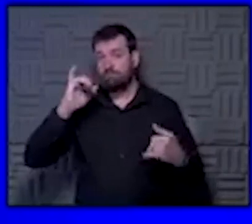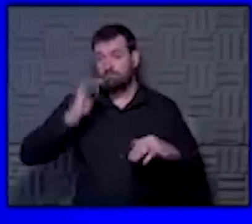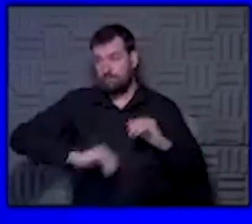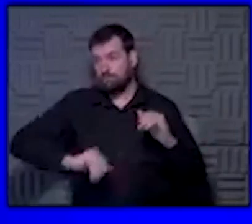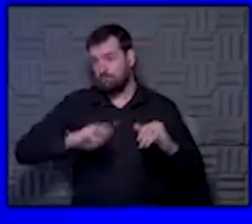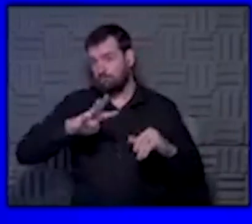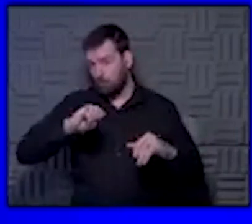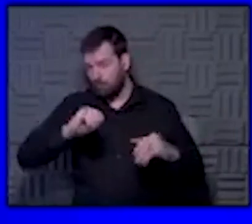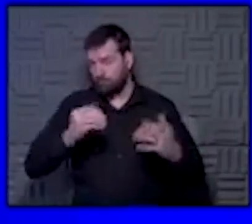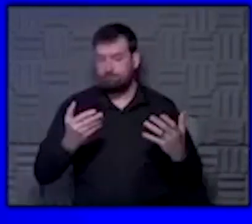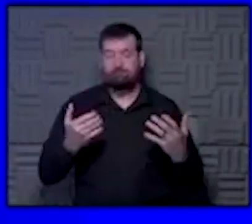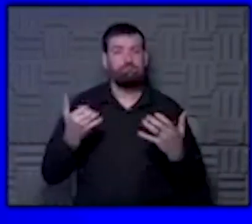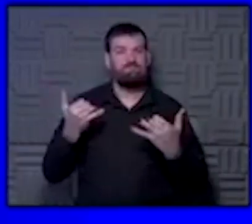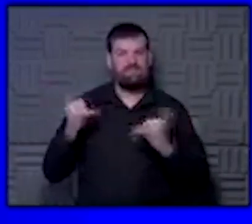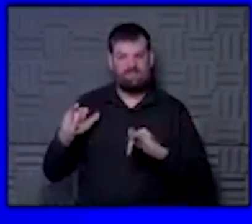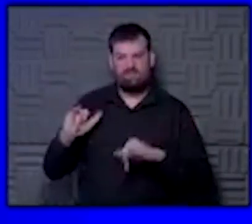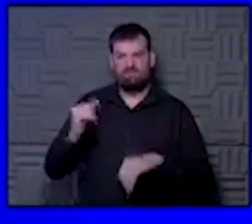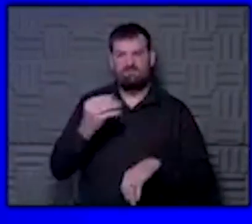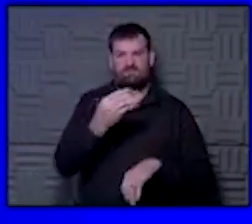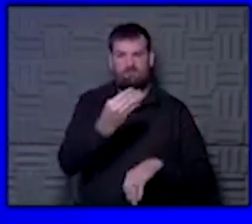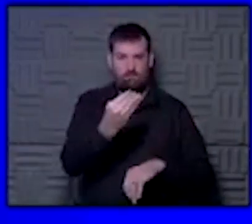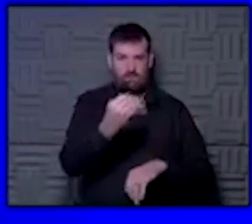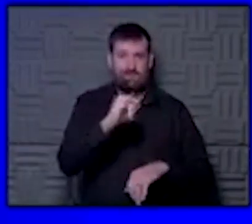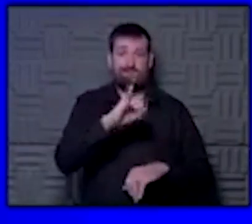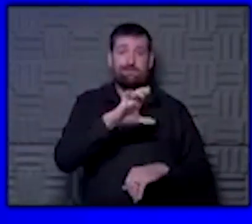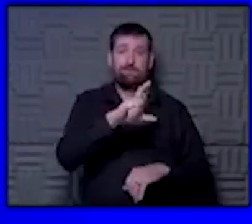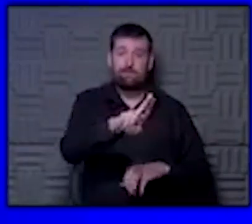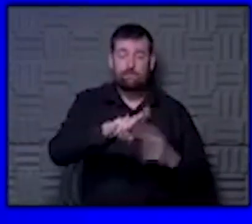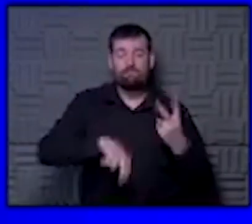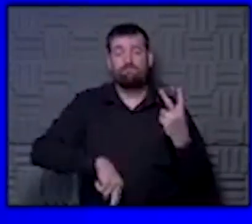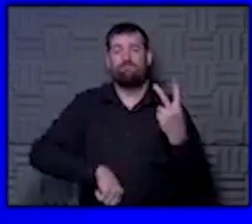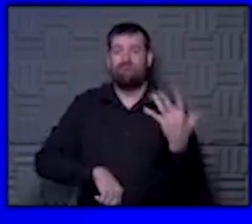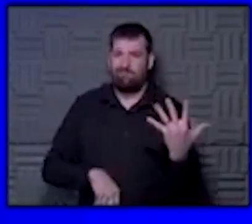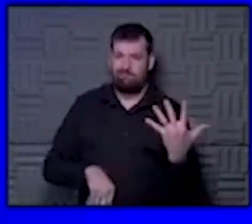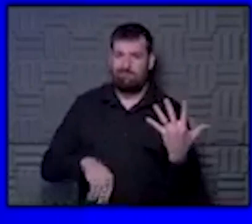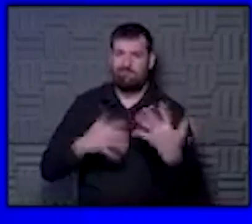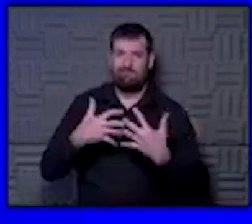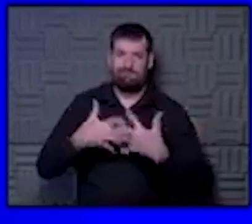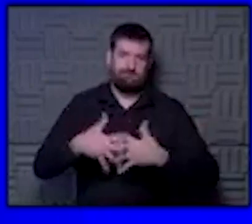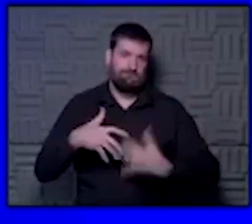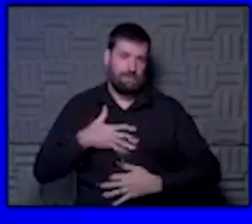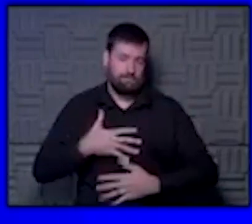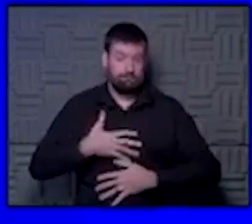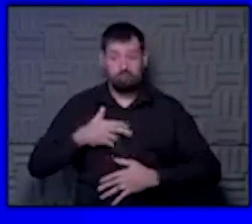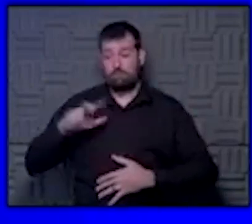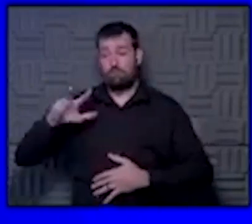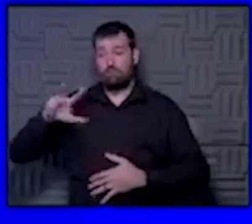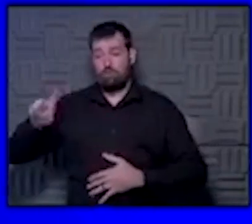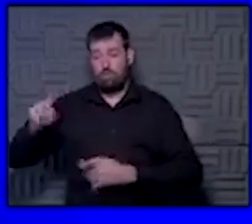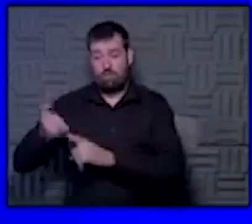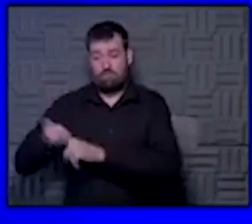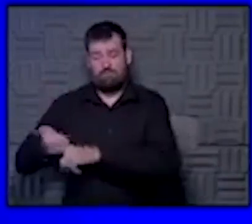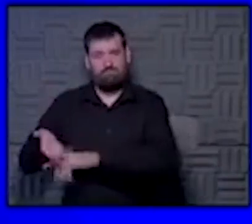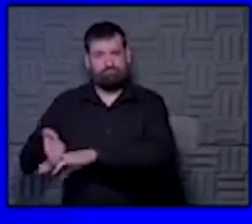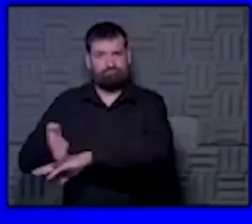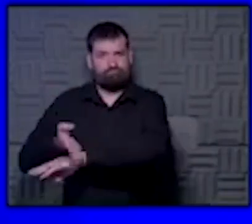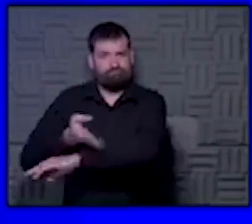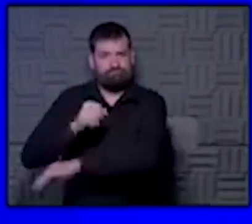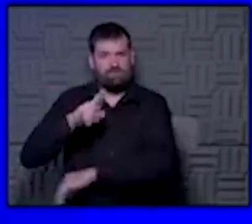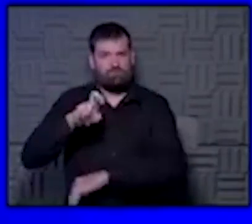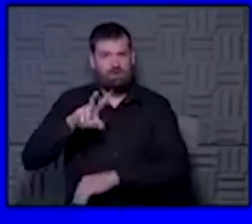guess. But we still have 14 patients in the ICU and 5 of those on the ventilator. We also have 31 patients in that recovery